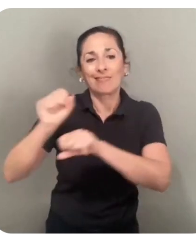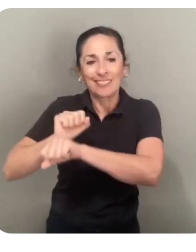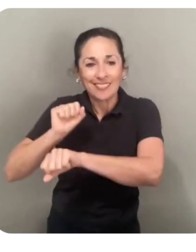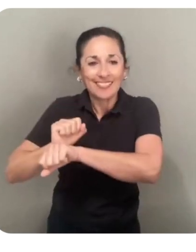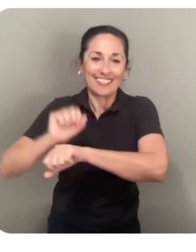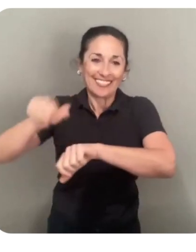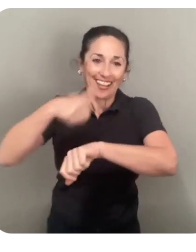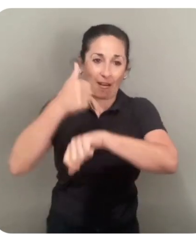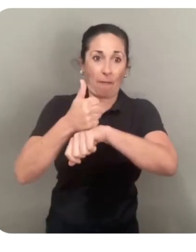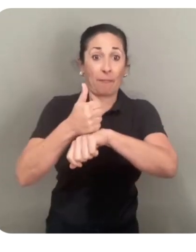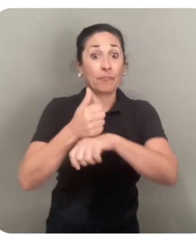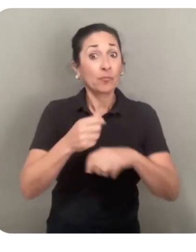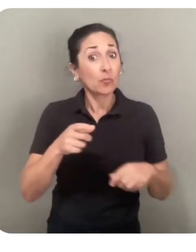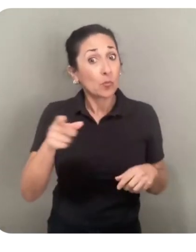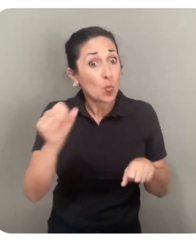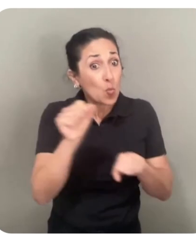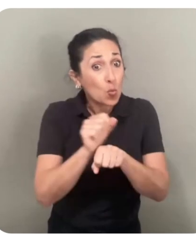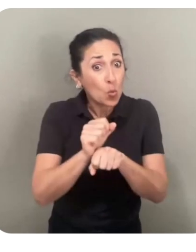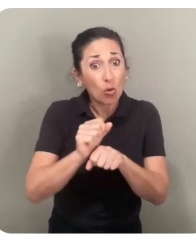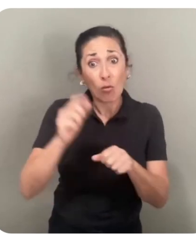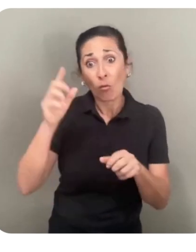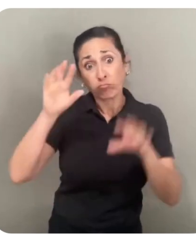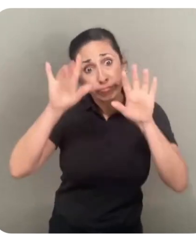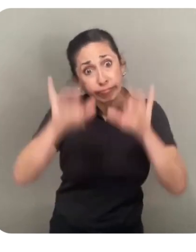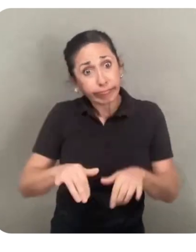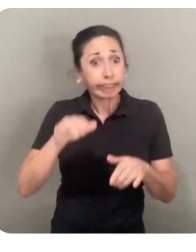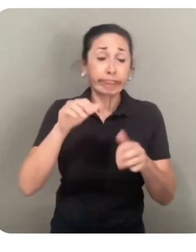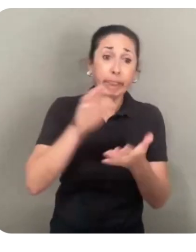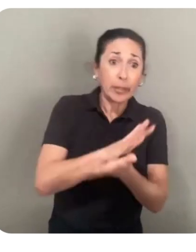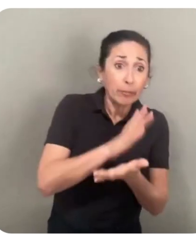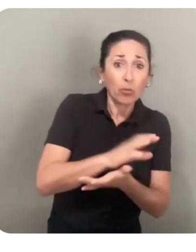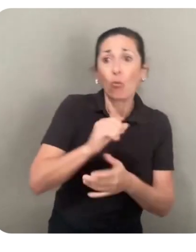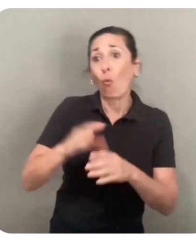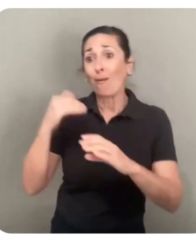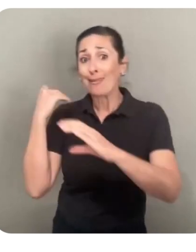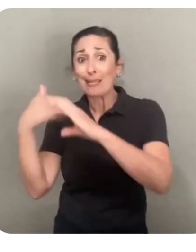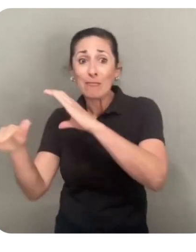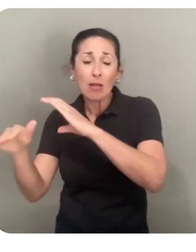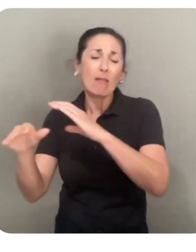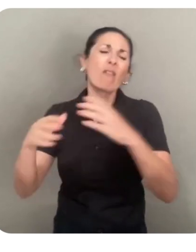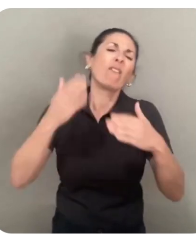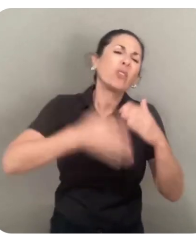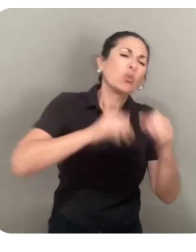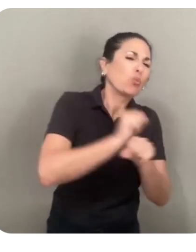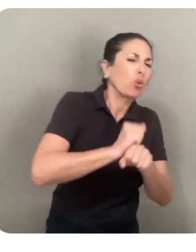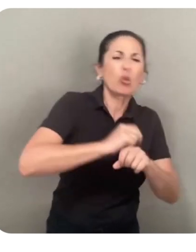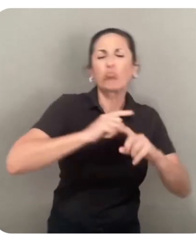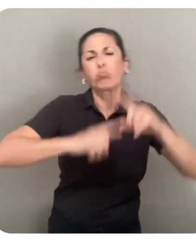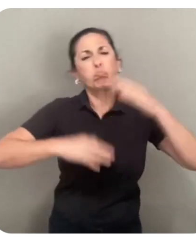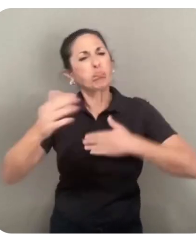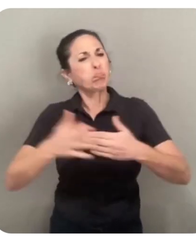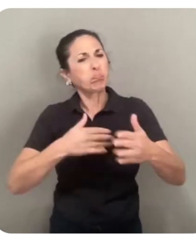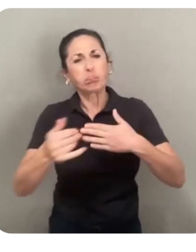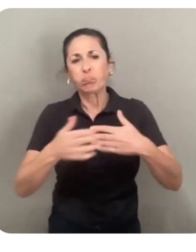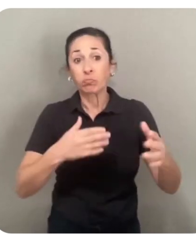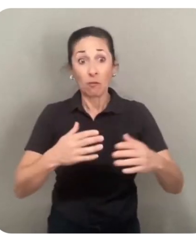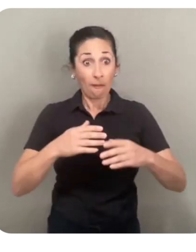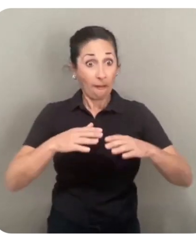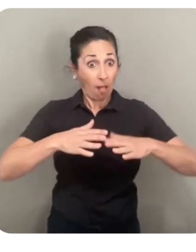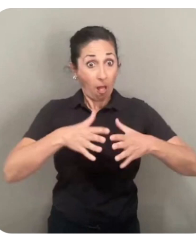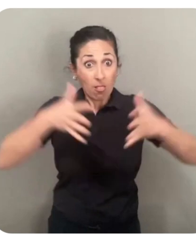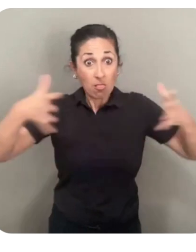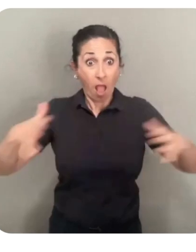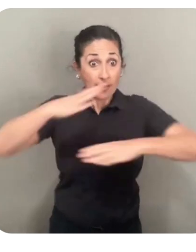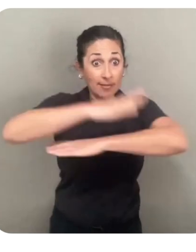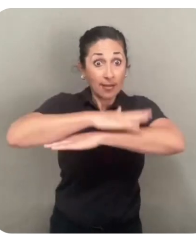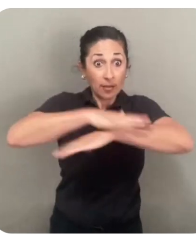Now, whether you're working on a term paper, sending an email, or just finishing up some work, having a lot of desktop space helps